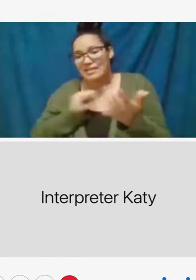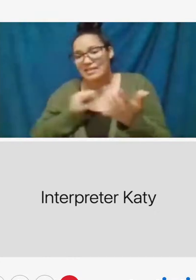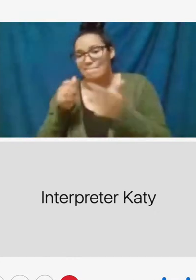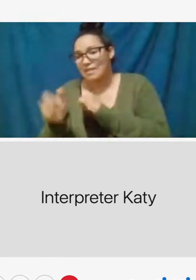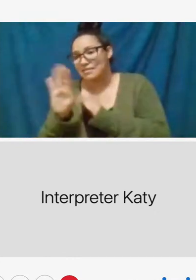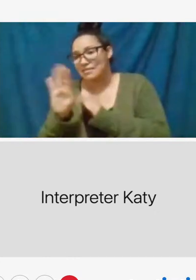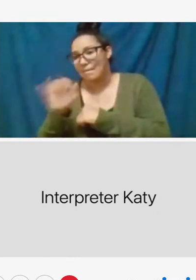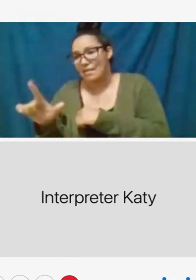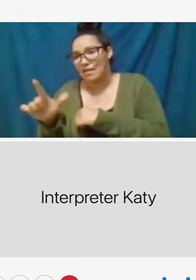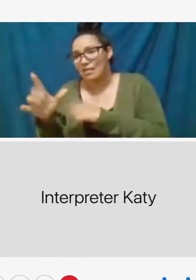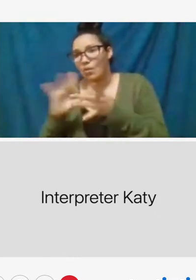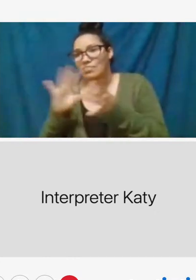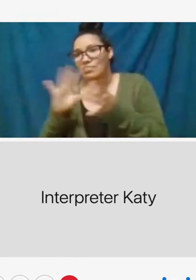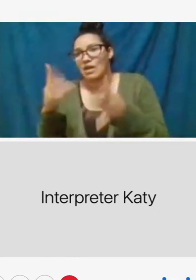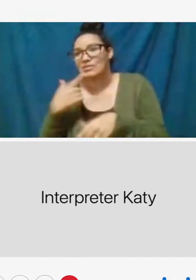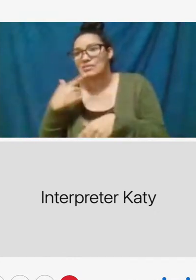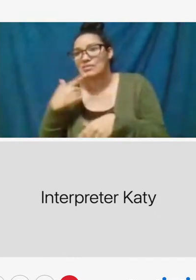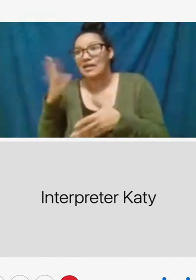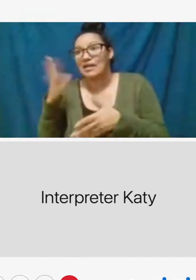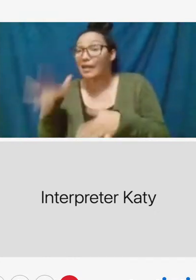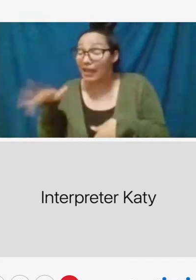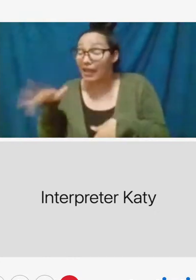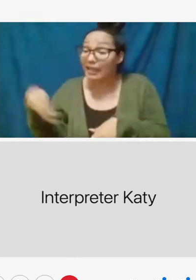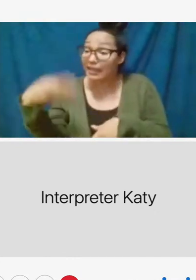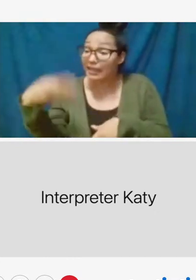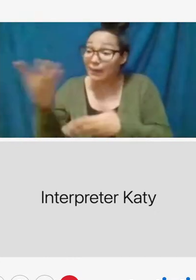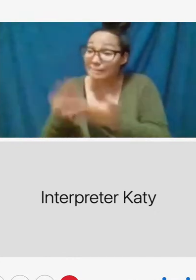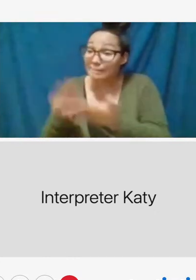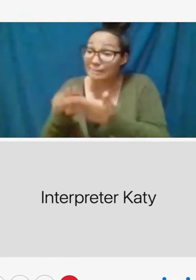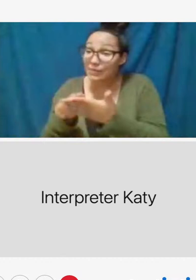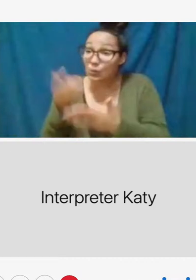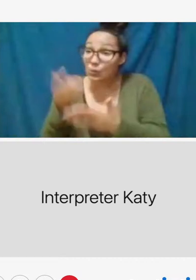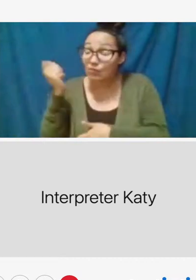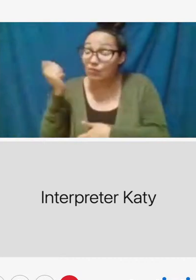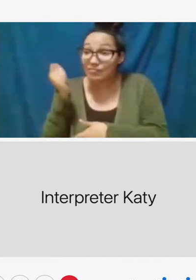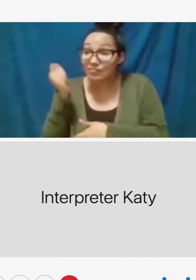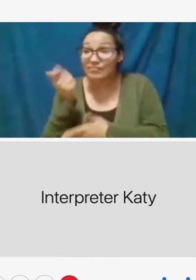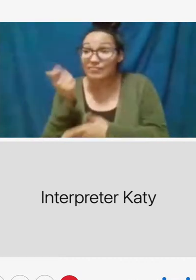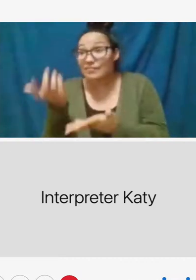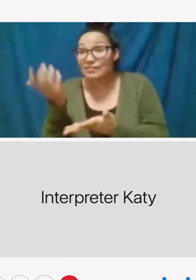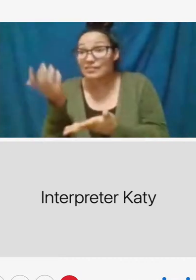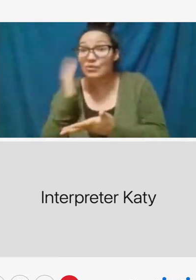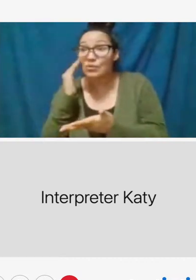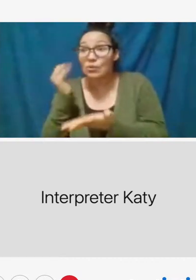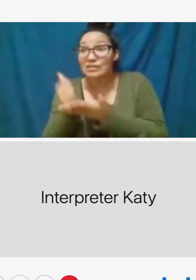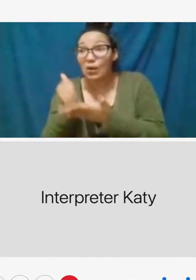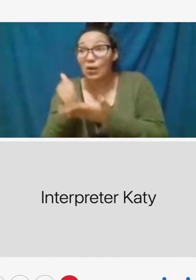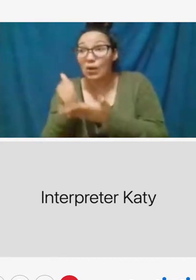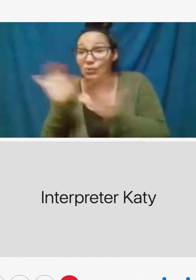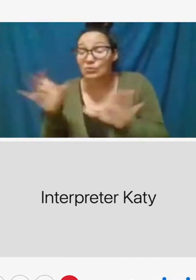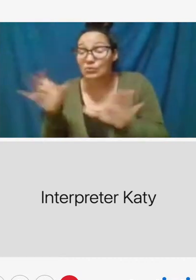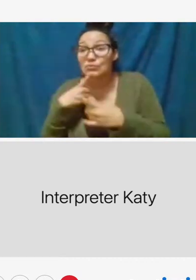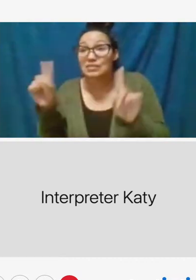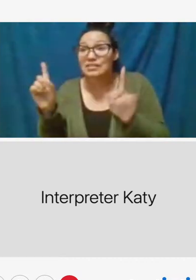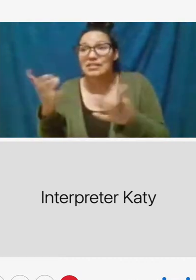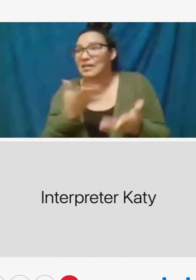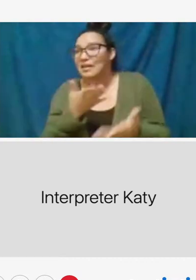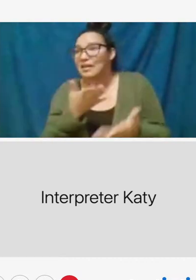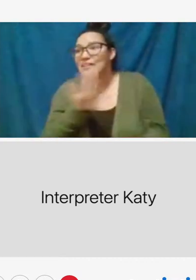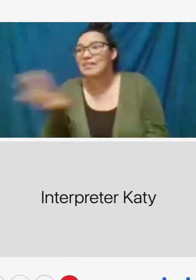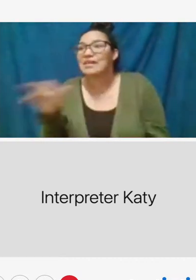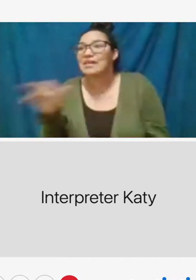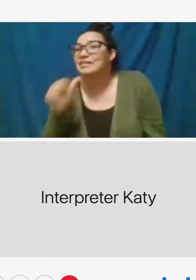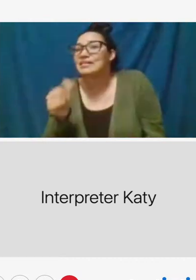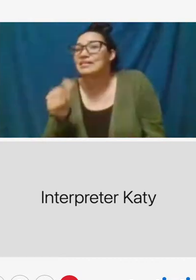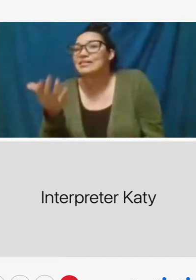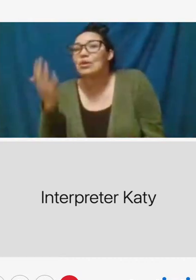to help you do this or uh this you know they they just they didn't even uh you know even like our local